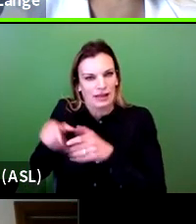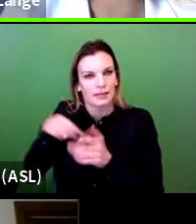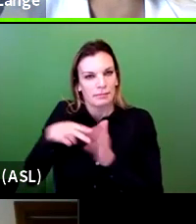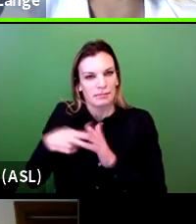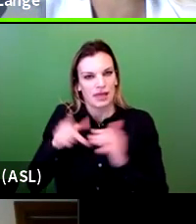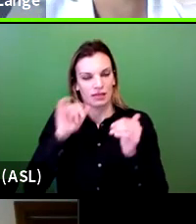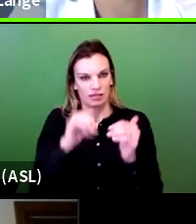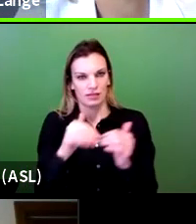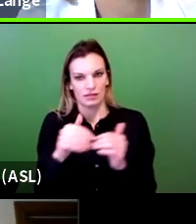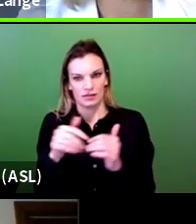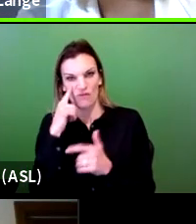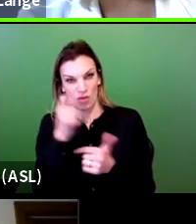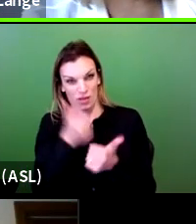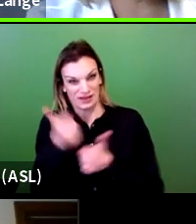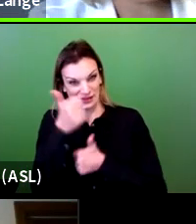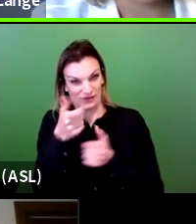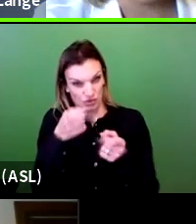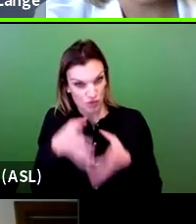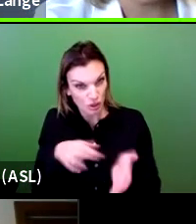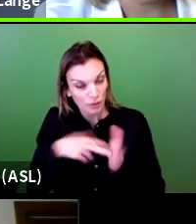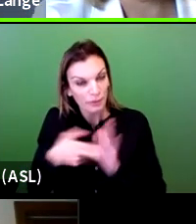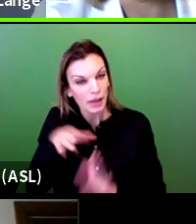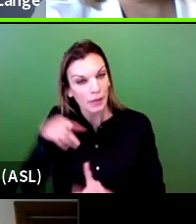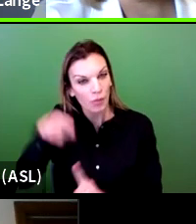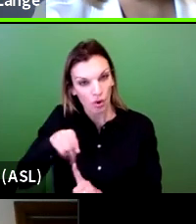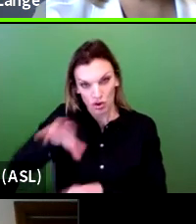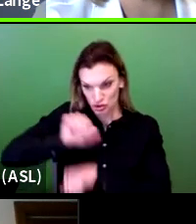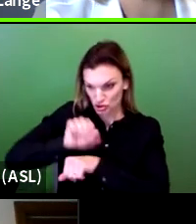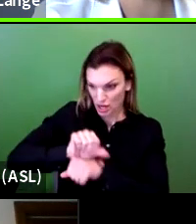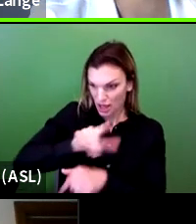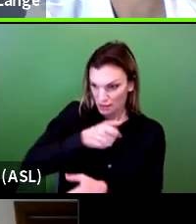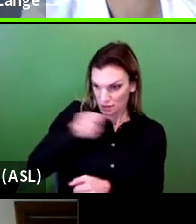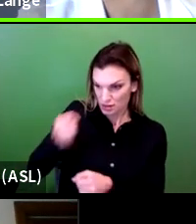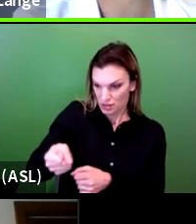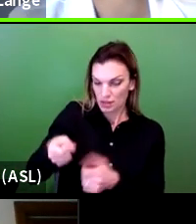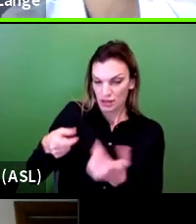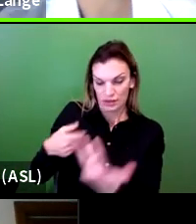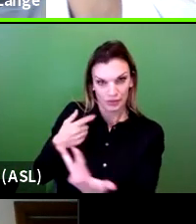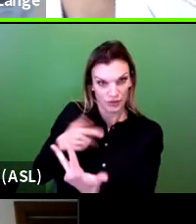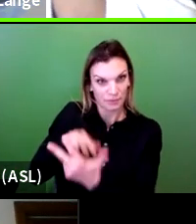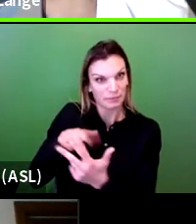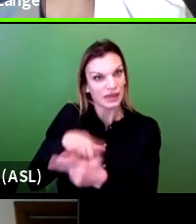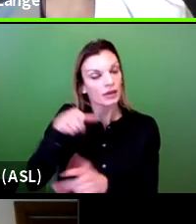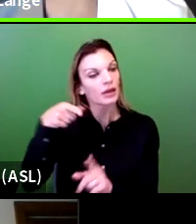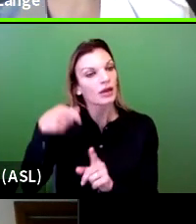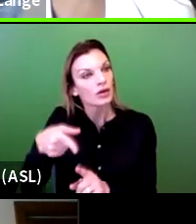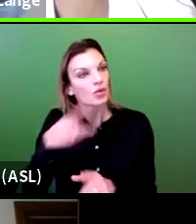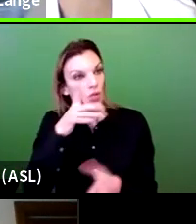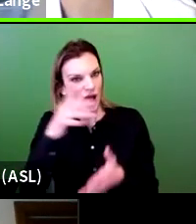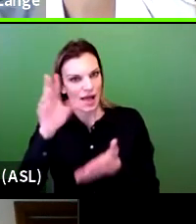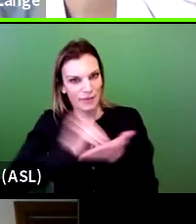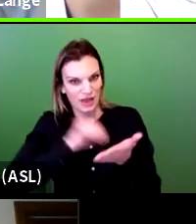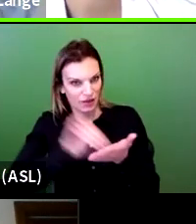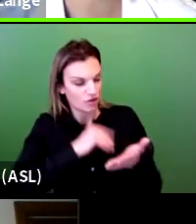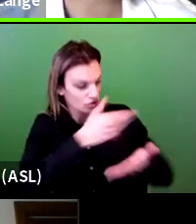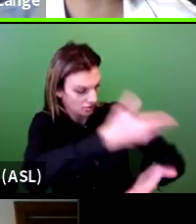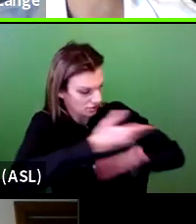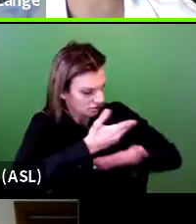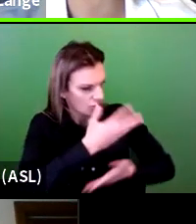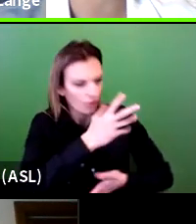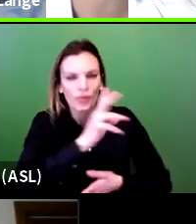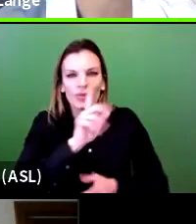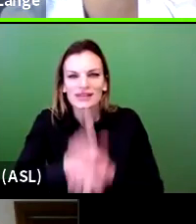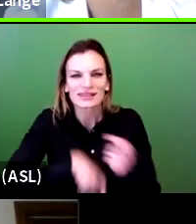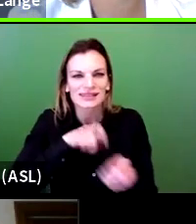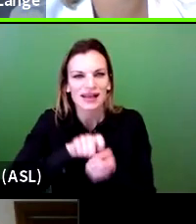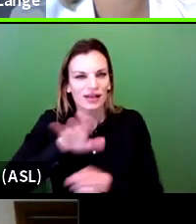director position? Is it to narrow down applications? Is it to review them and then bring them to? What exactly would the role